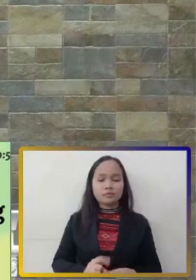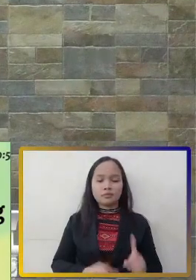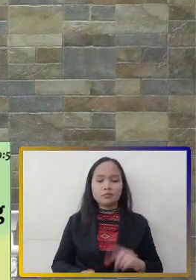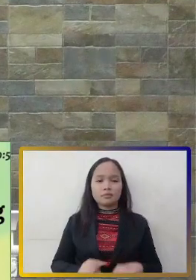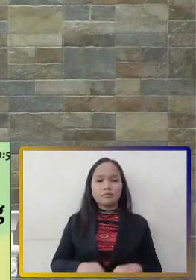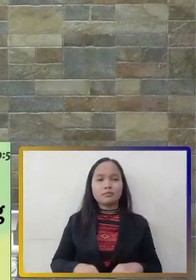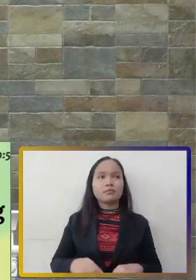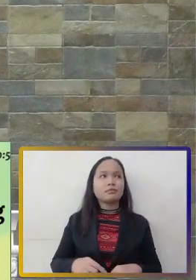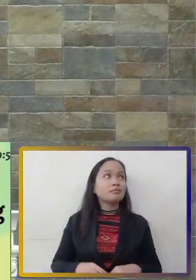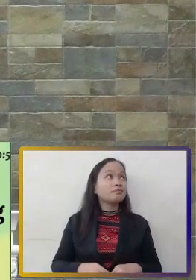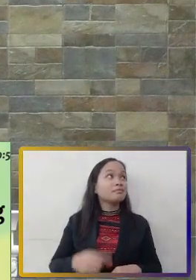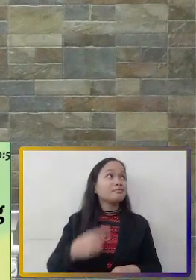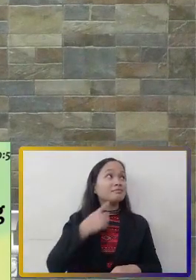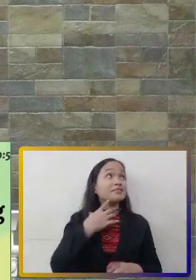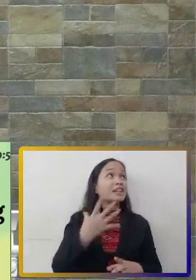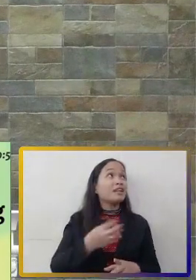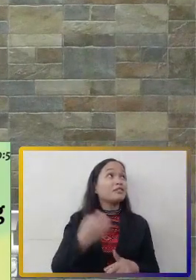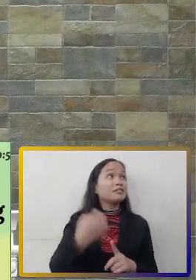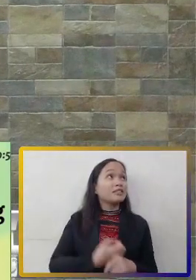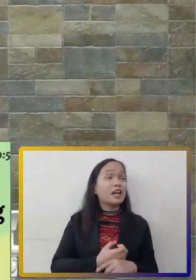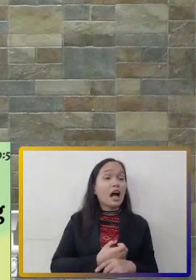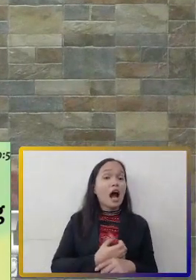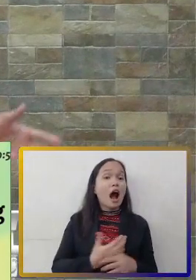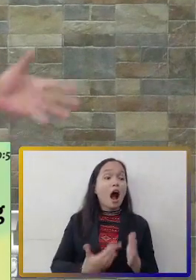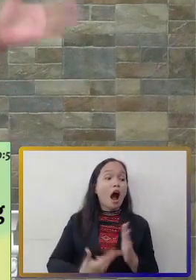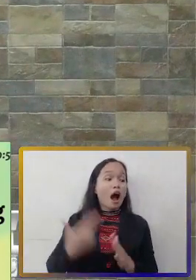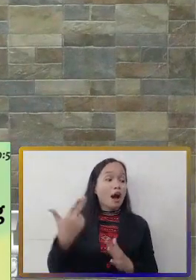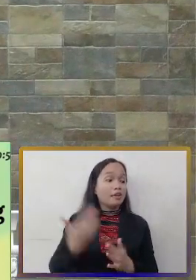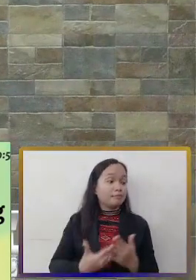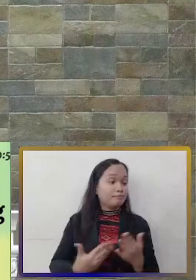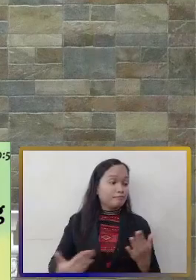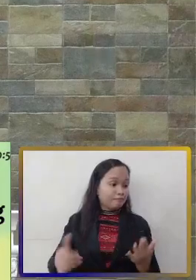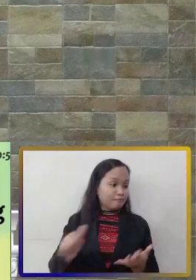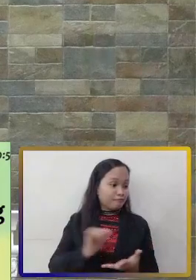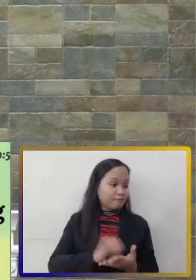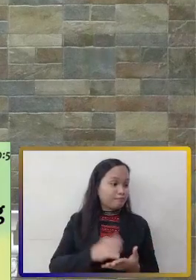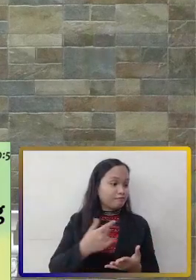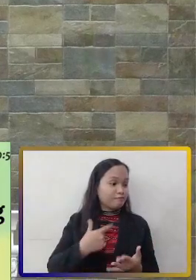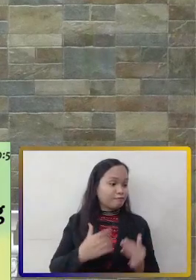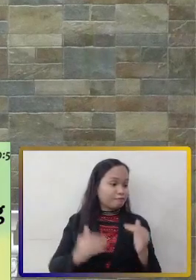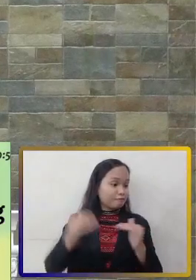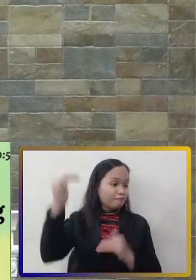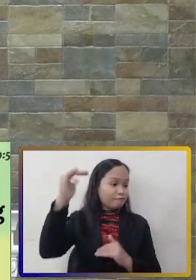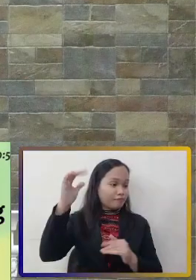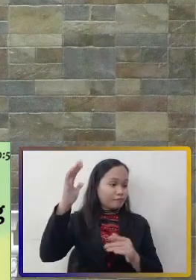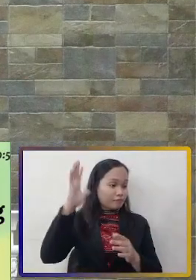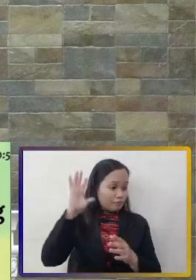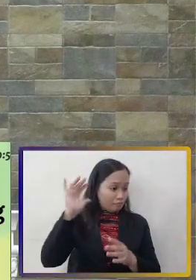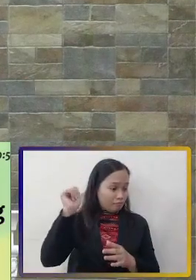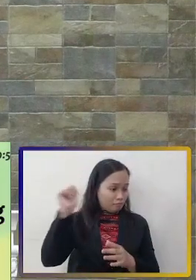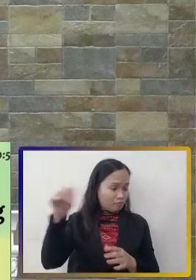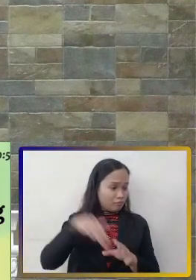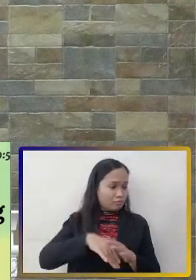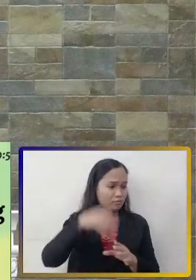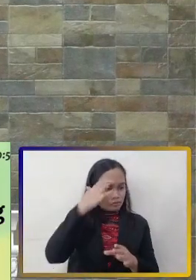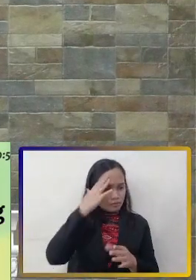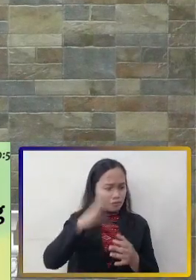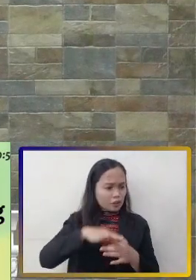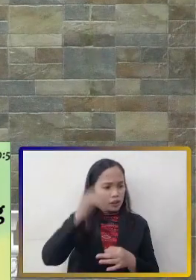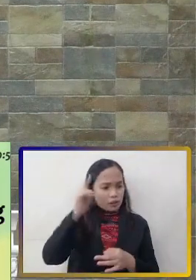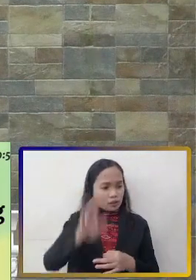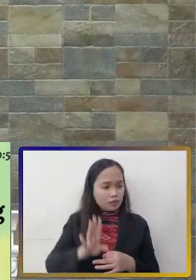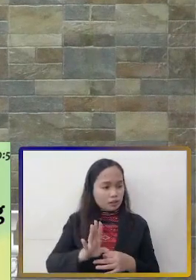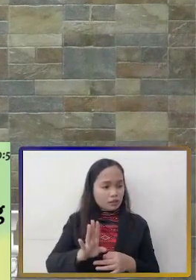Now, and every high thing that exalted itself against the knowledge of God. What is that in one